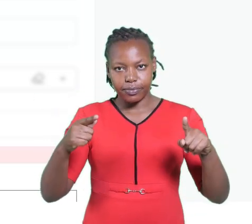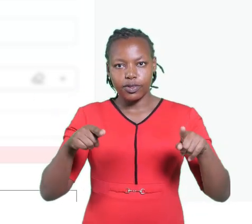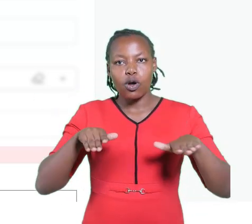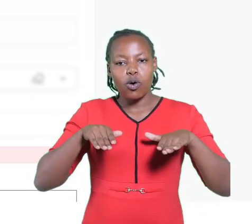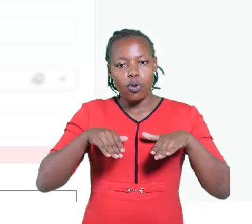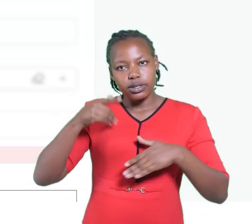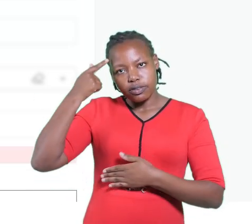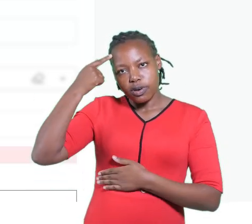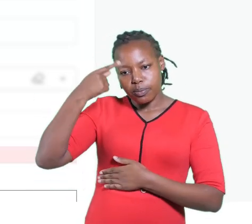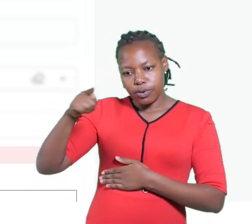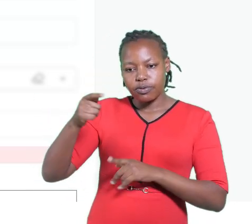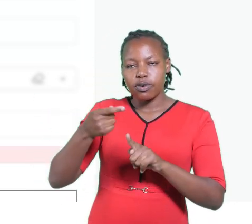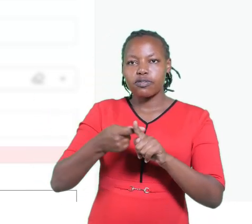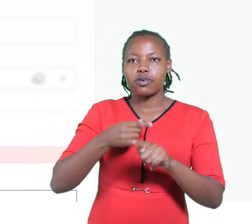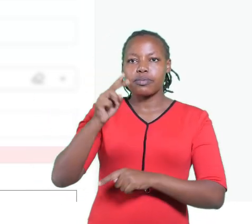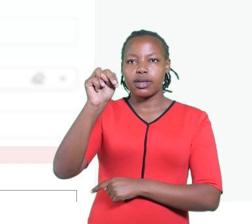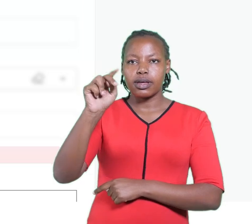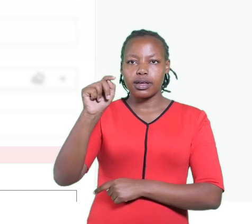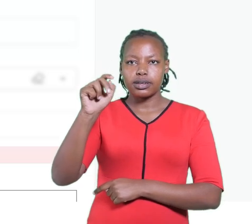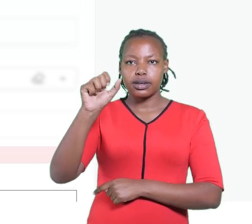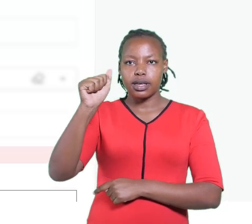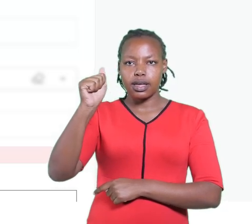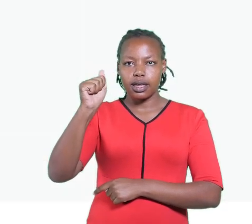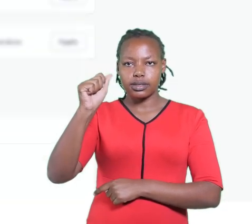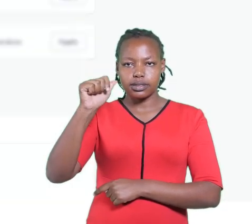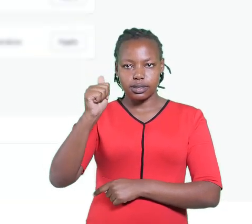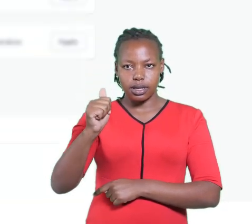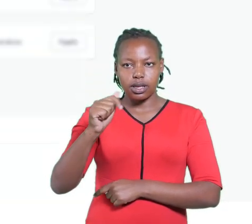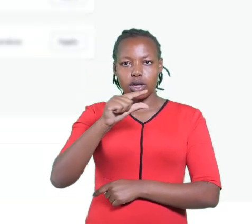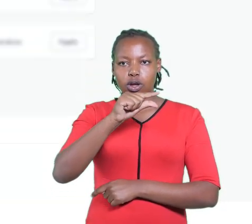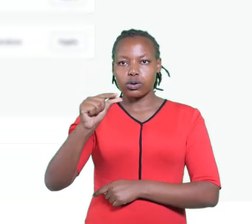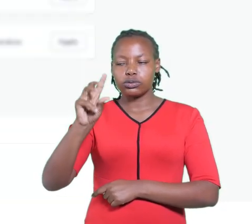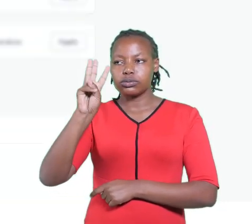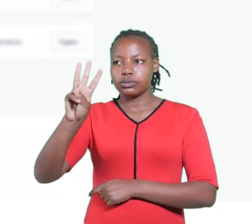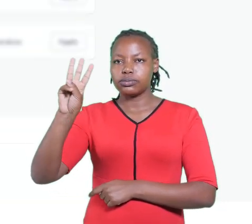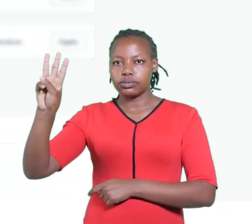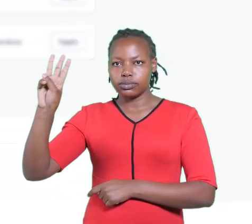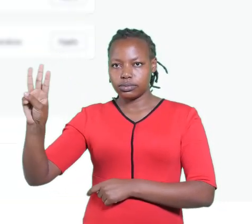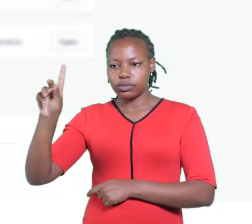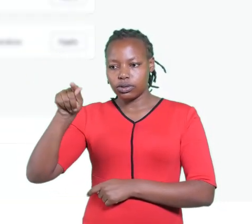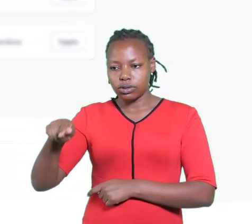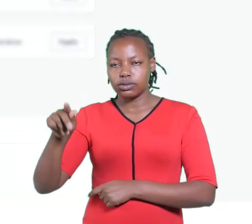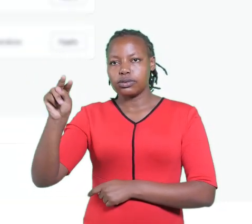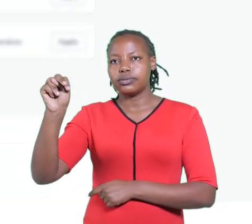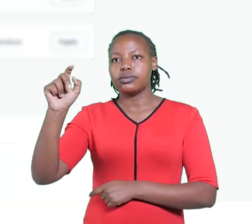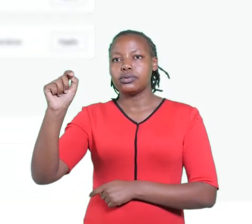successful test, wait for the approval from NTSA, then log in to